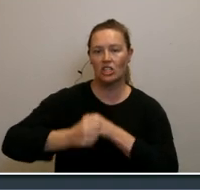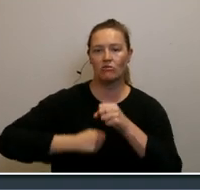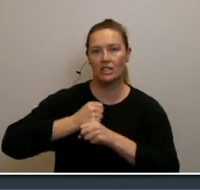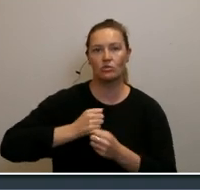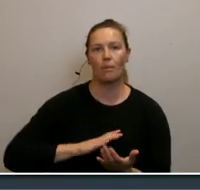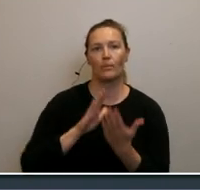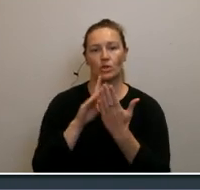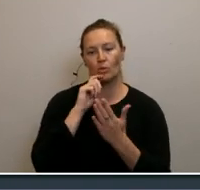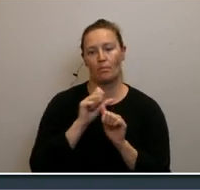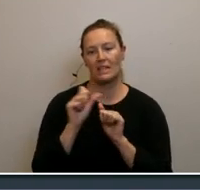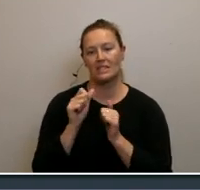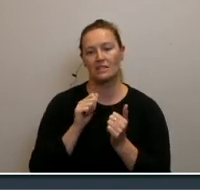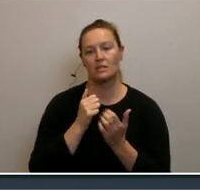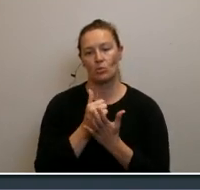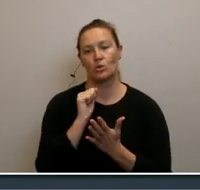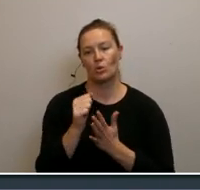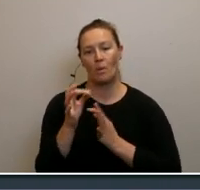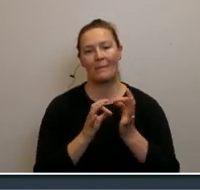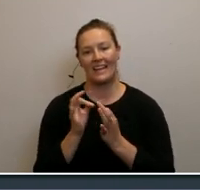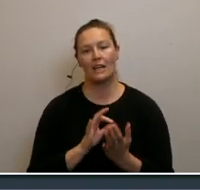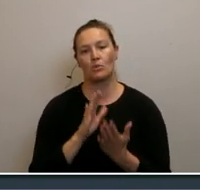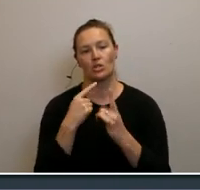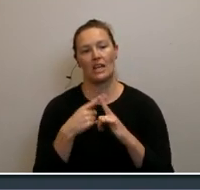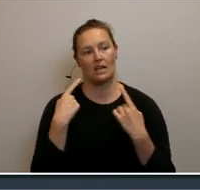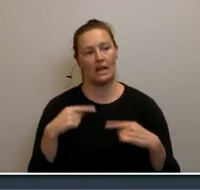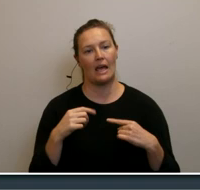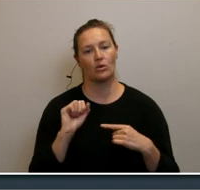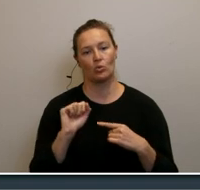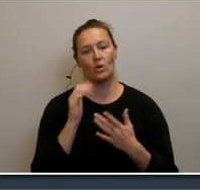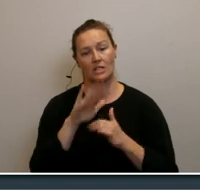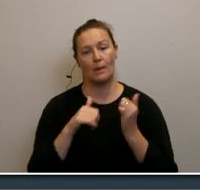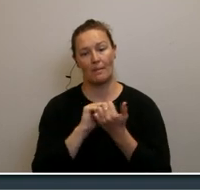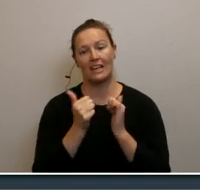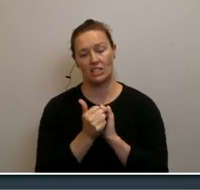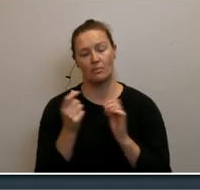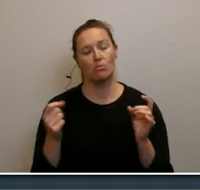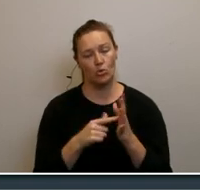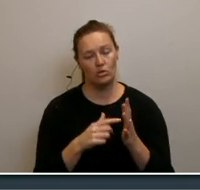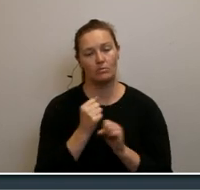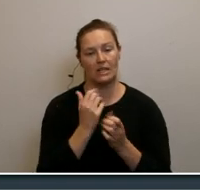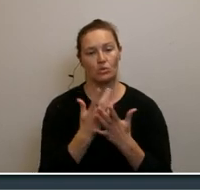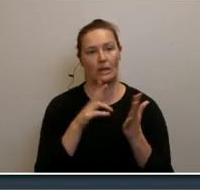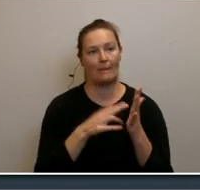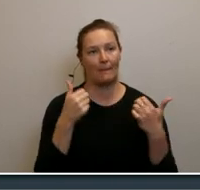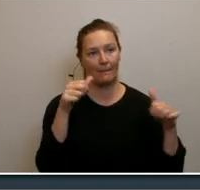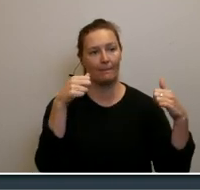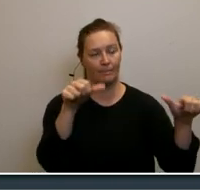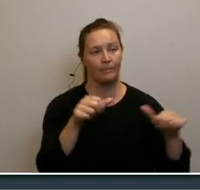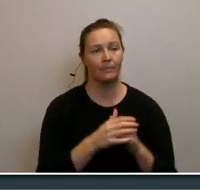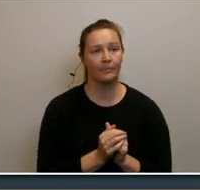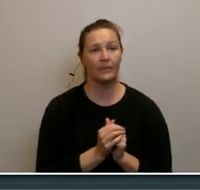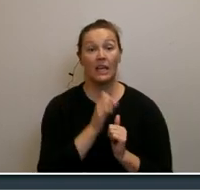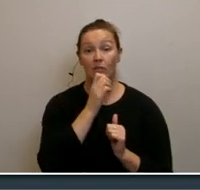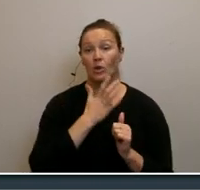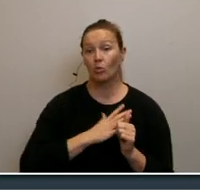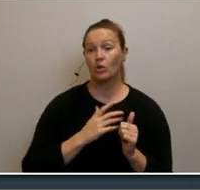that we would better support your planning approach and enable the type of partnership that is critical to the success of Napier. To look forward means